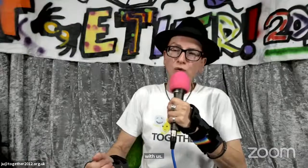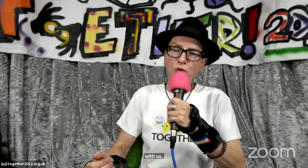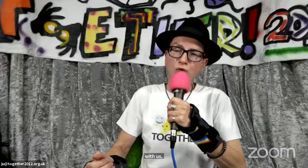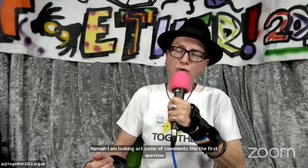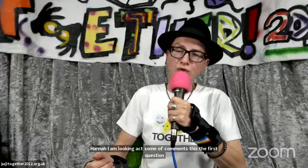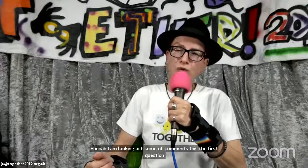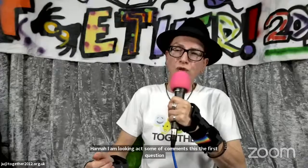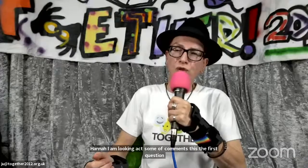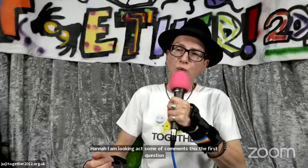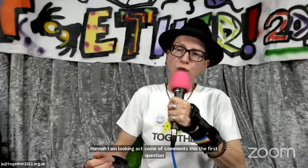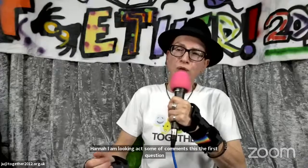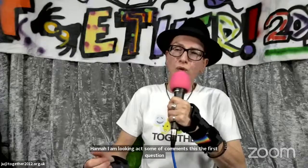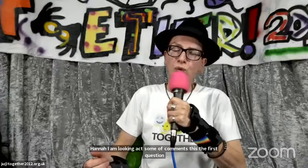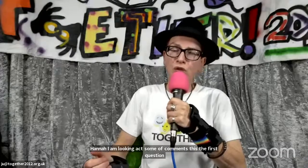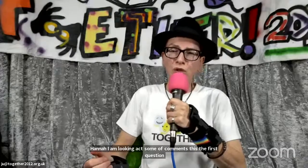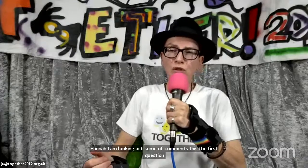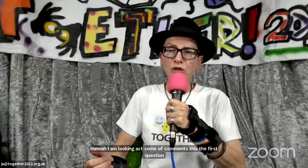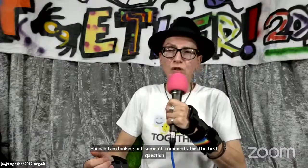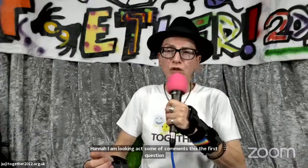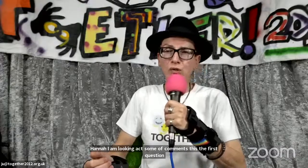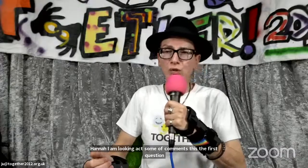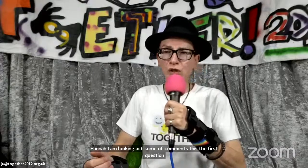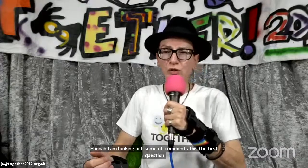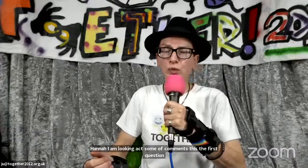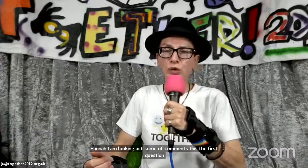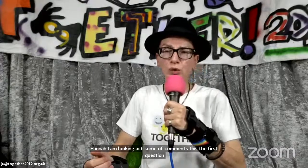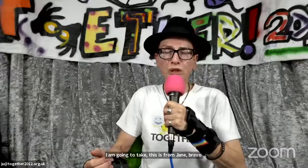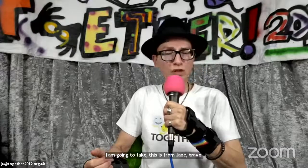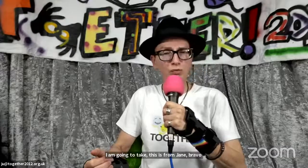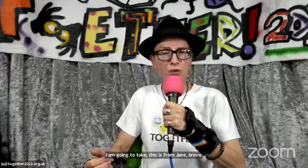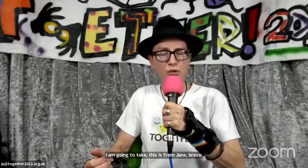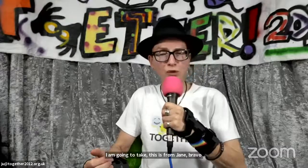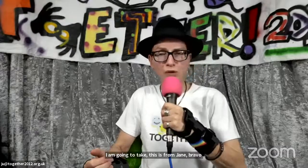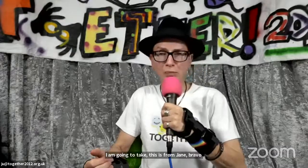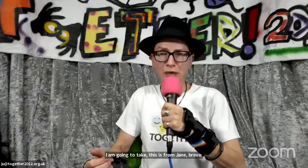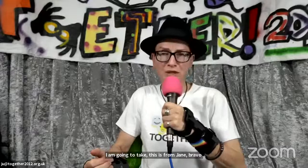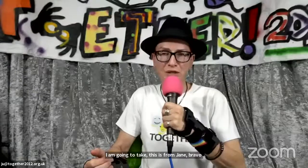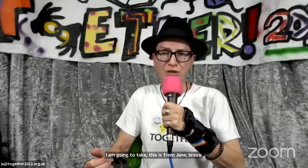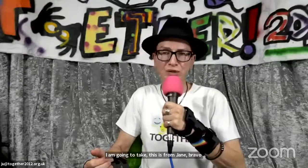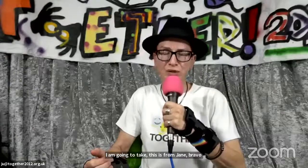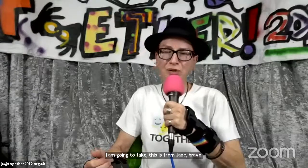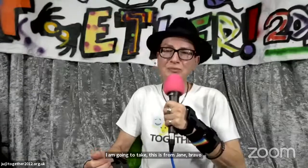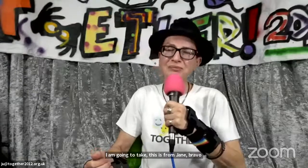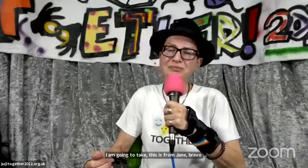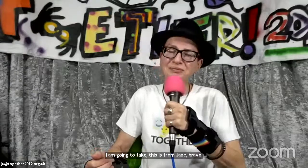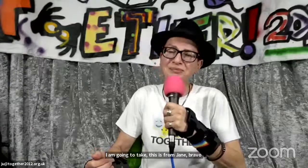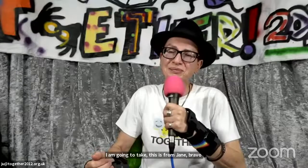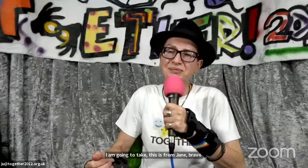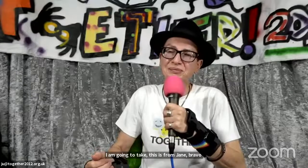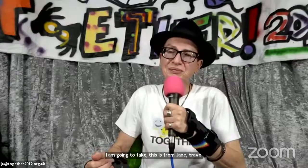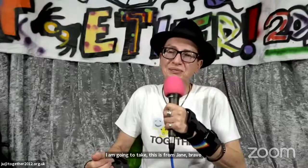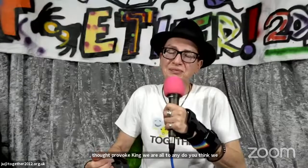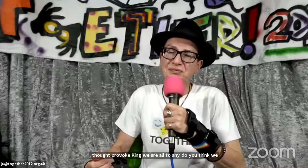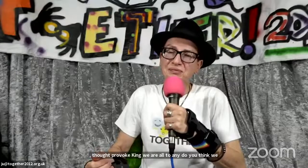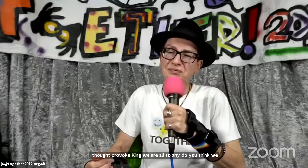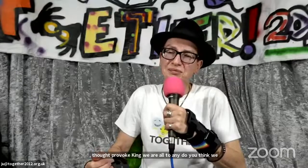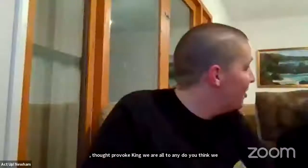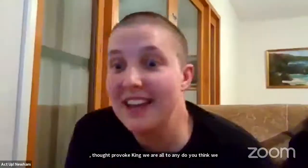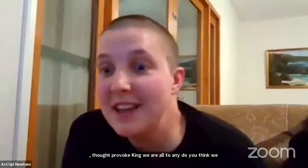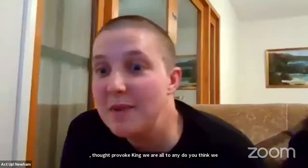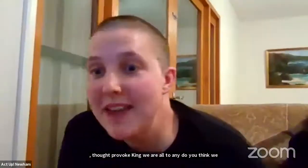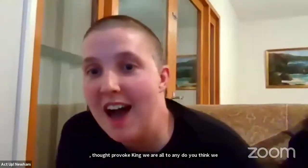bravo, thought-provoking. We are all Toni. Do you think that we all have both good and bad in us?